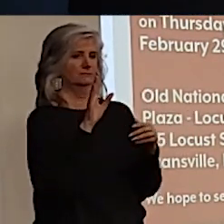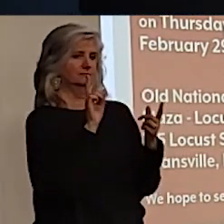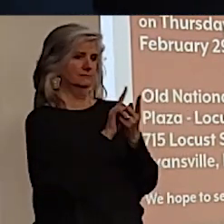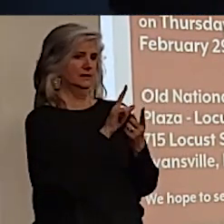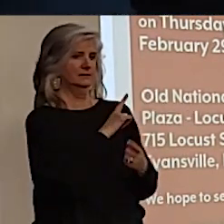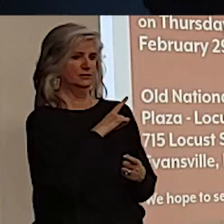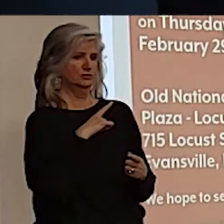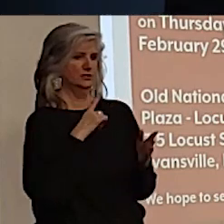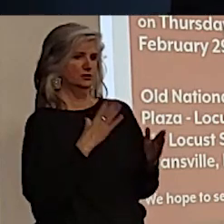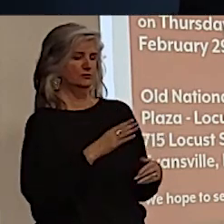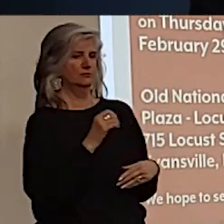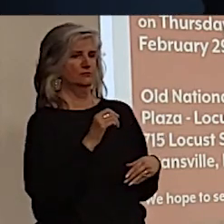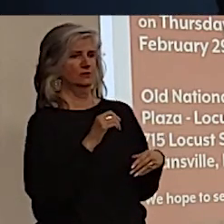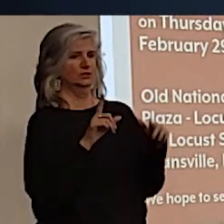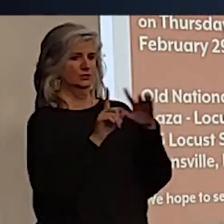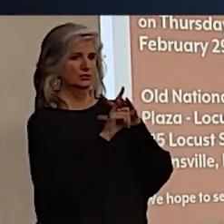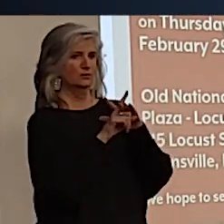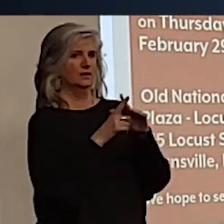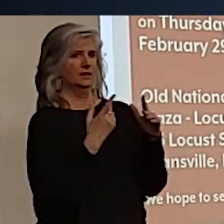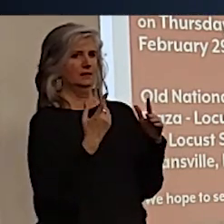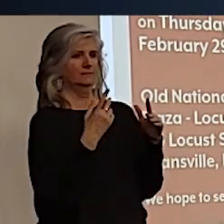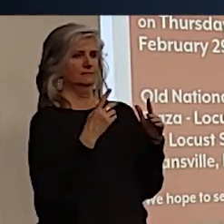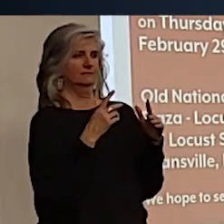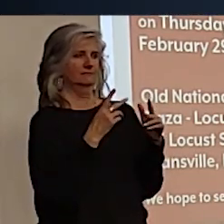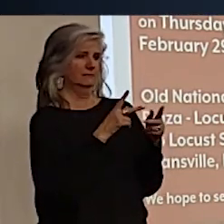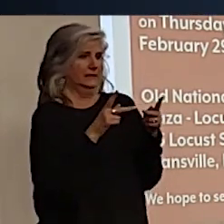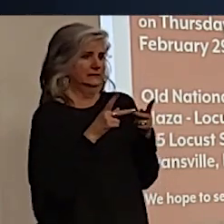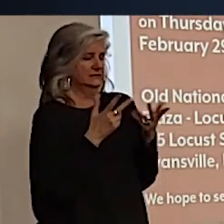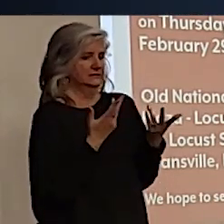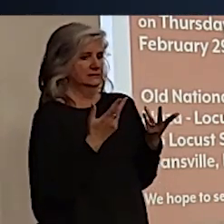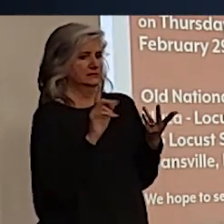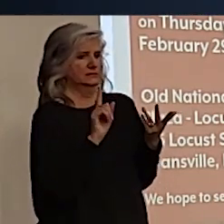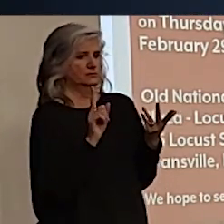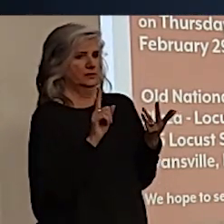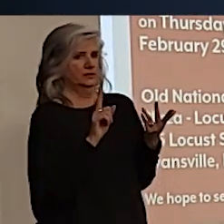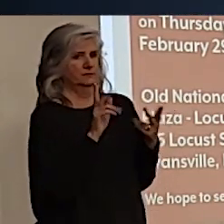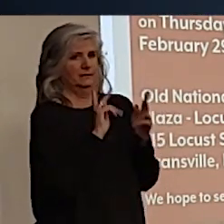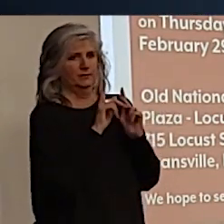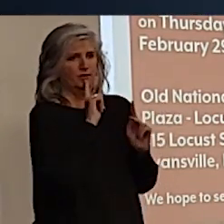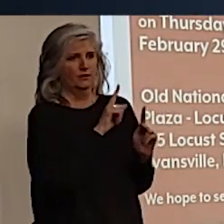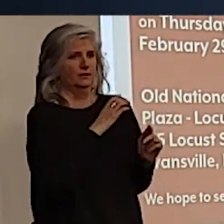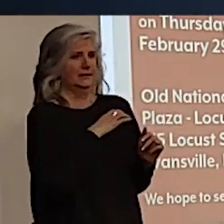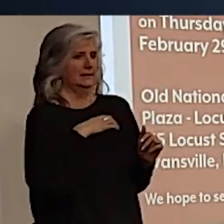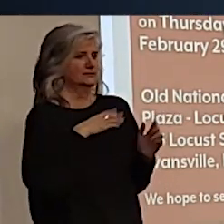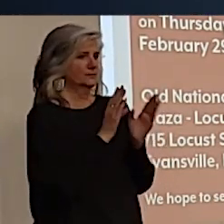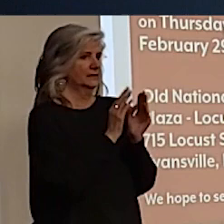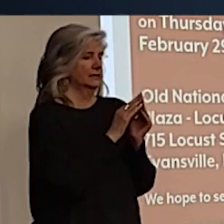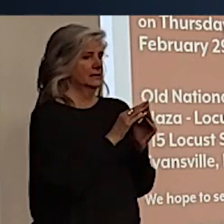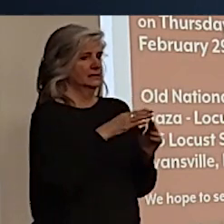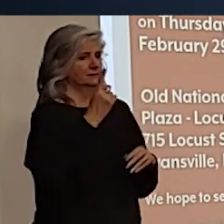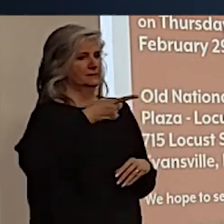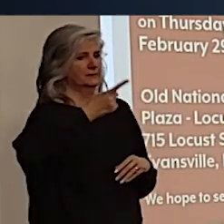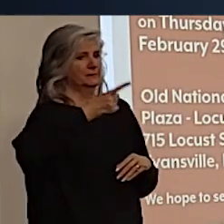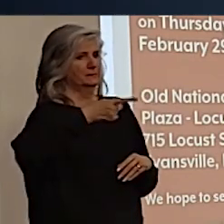halls, showing up in field areas when the IORC shows up, going to city council meetings, giving that guy a hard time.